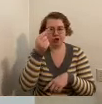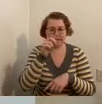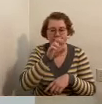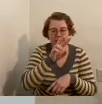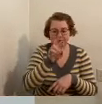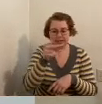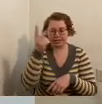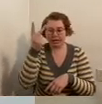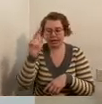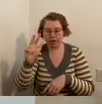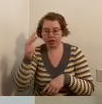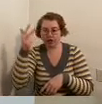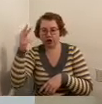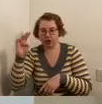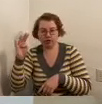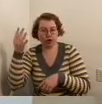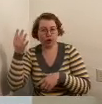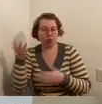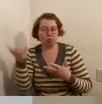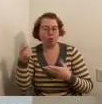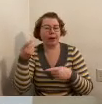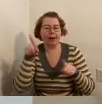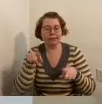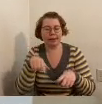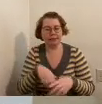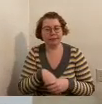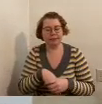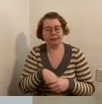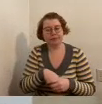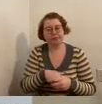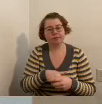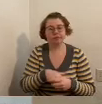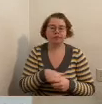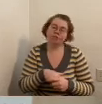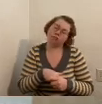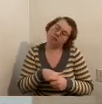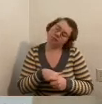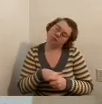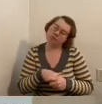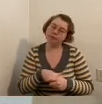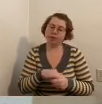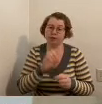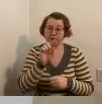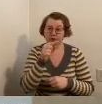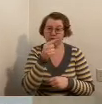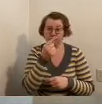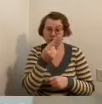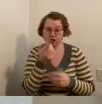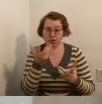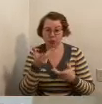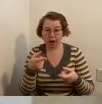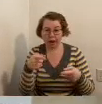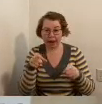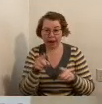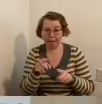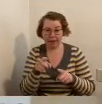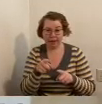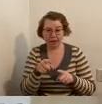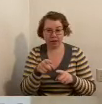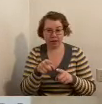second, third, and fourth? Well, first what happened is